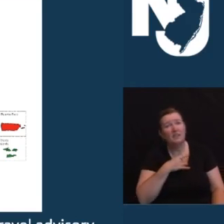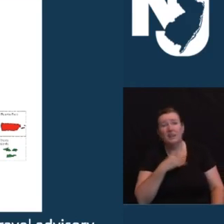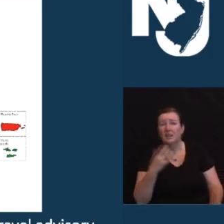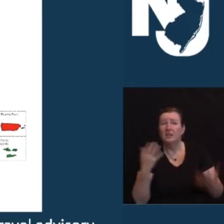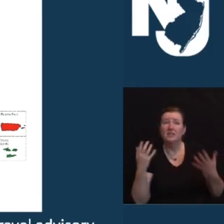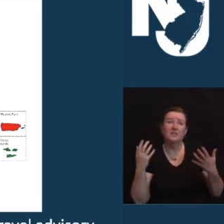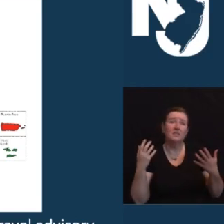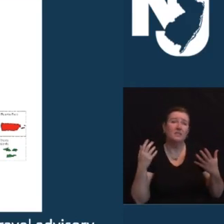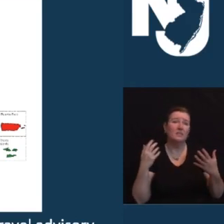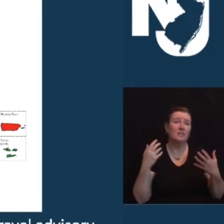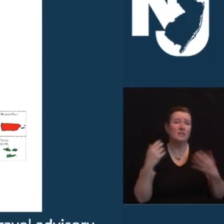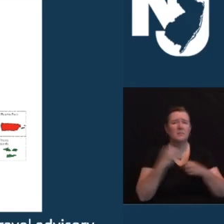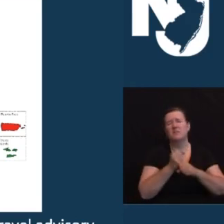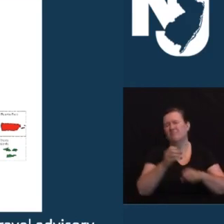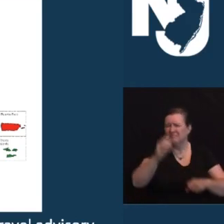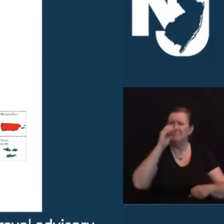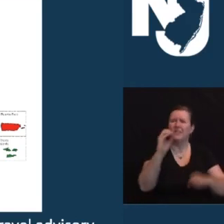bottom